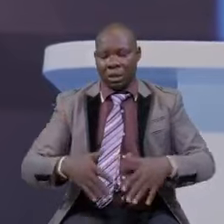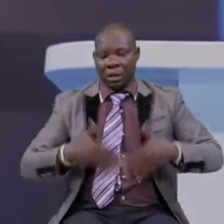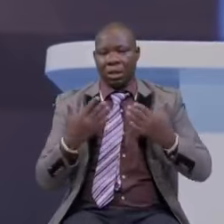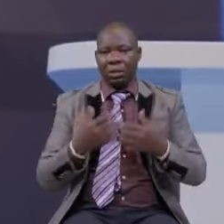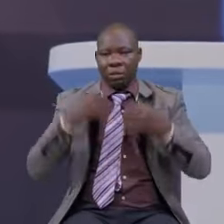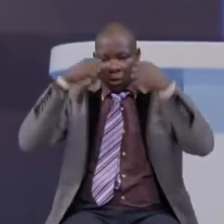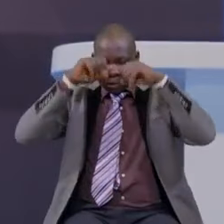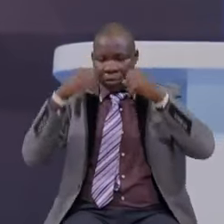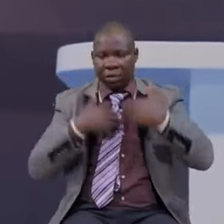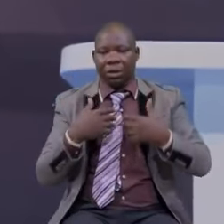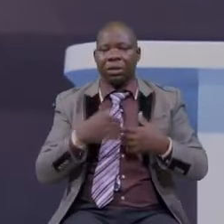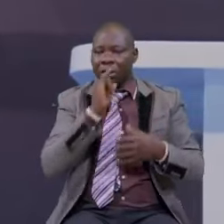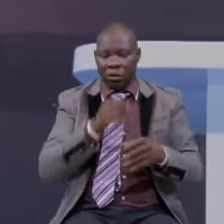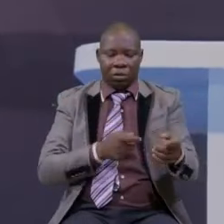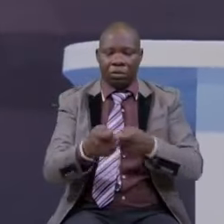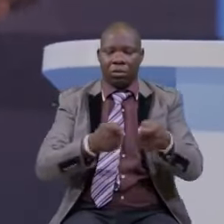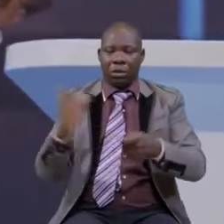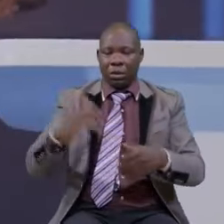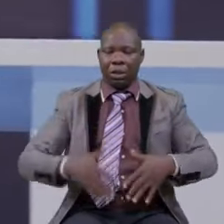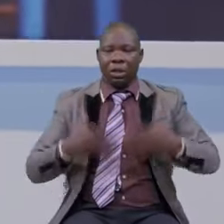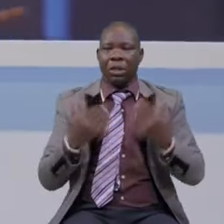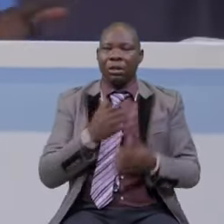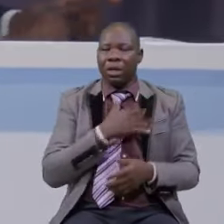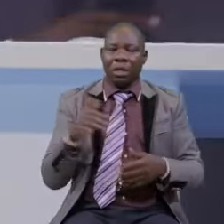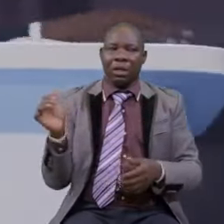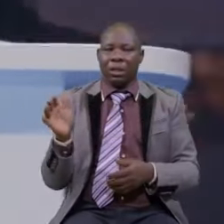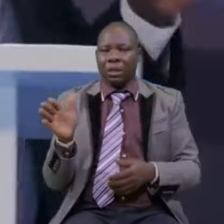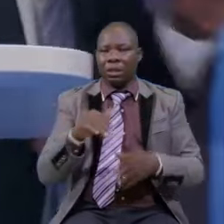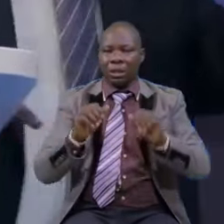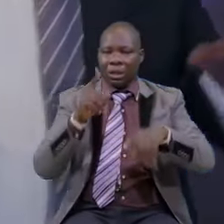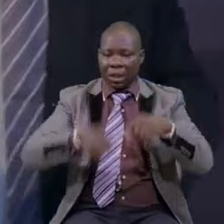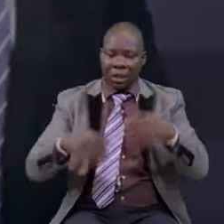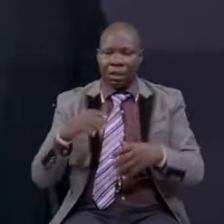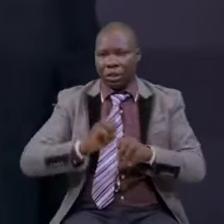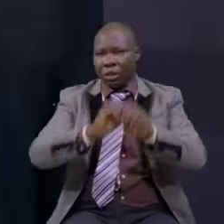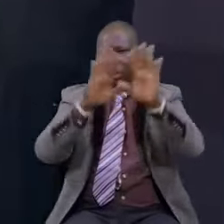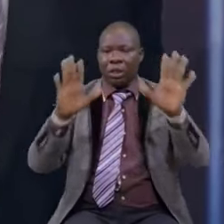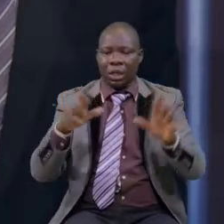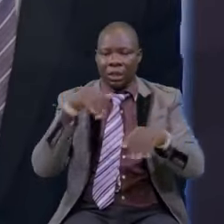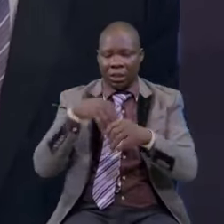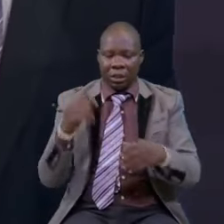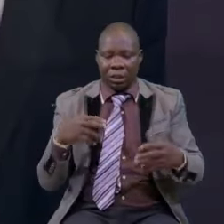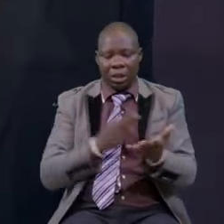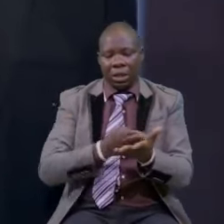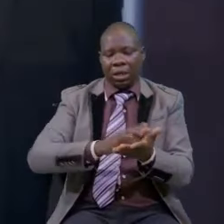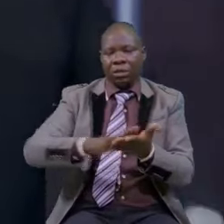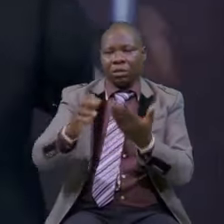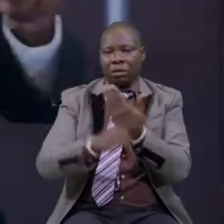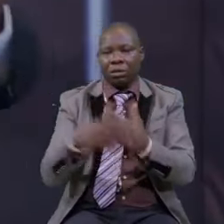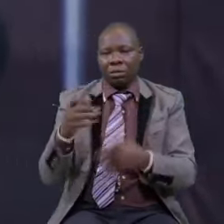Covetousness has taken over their lives, and it cannot shine bright in the righteousness of the